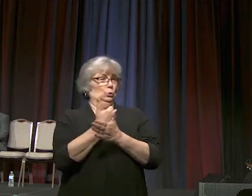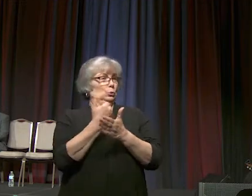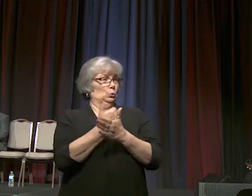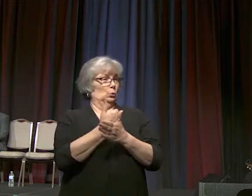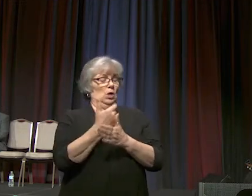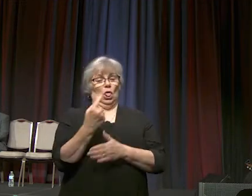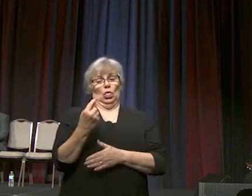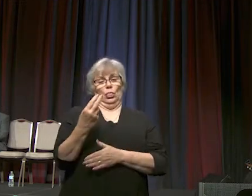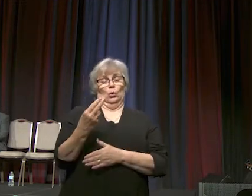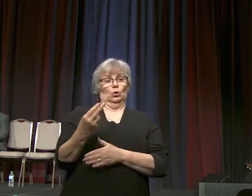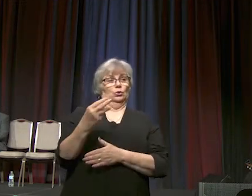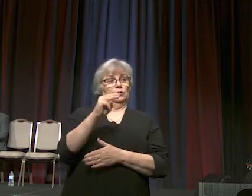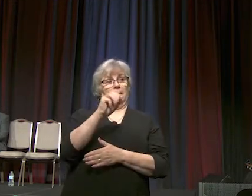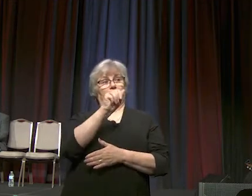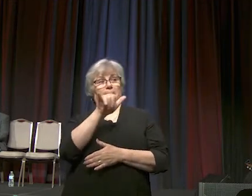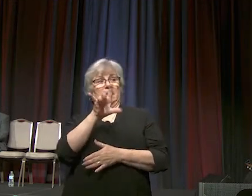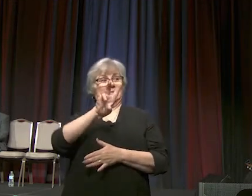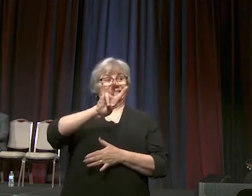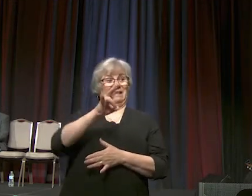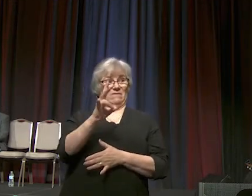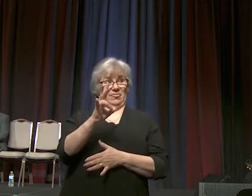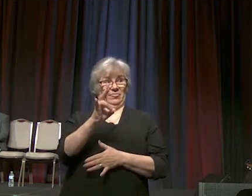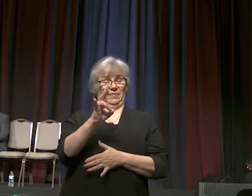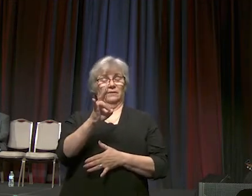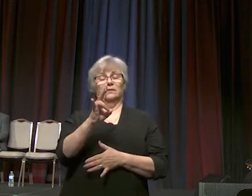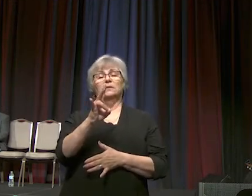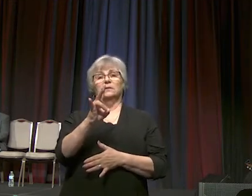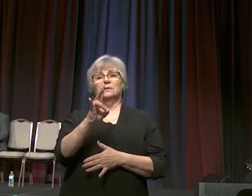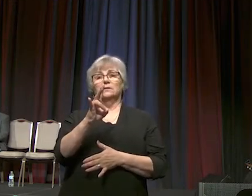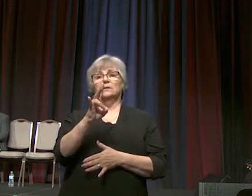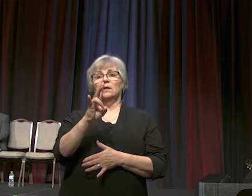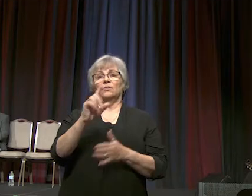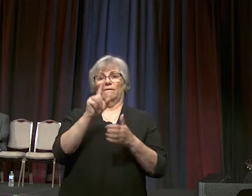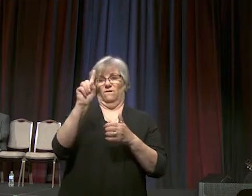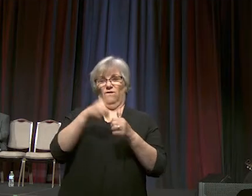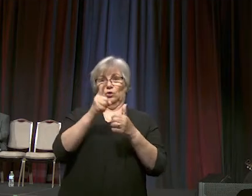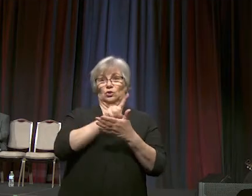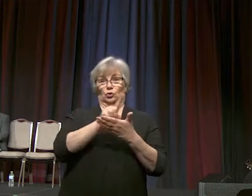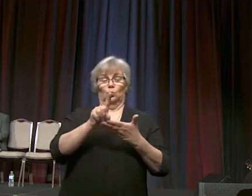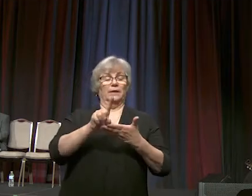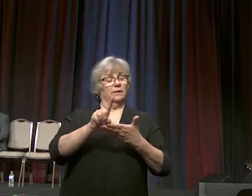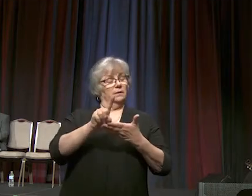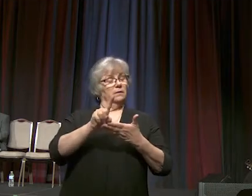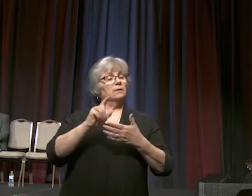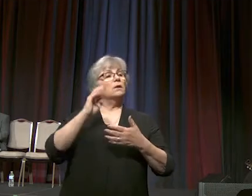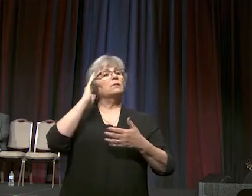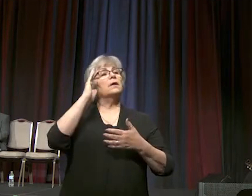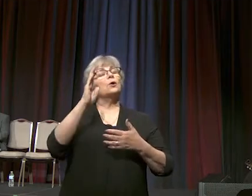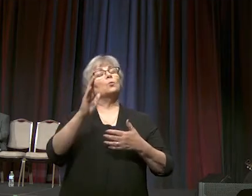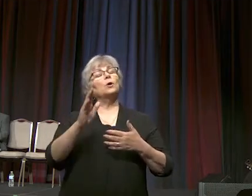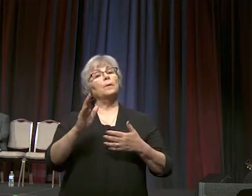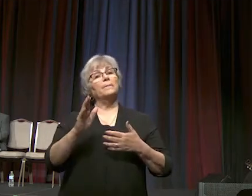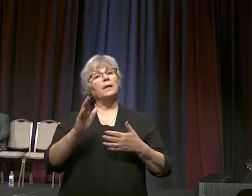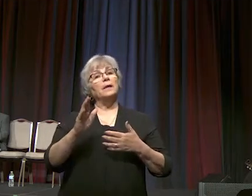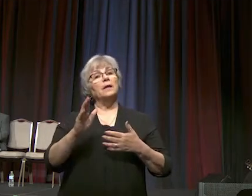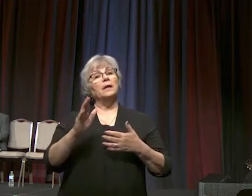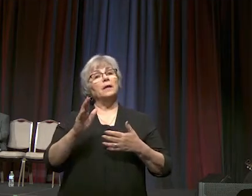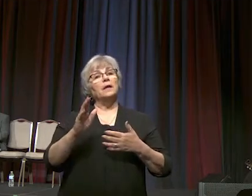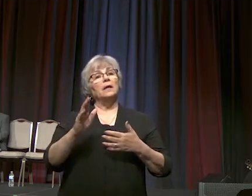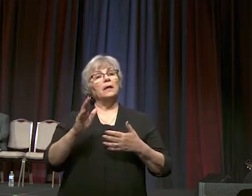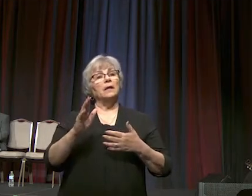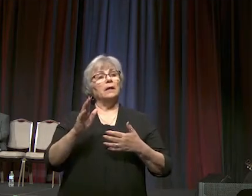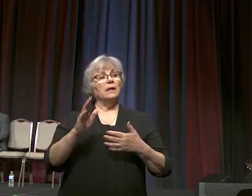on Thursday, May 7th, and that's the first week, there will be Thursdays in